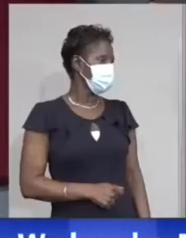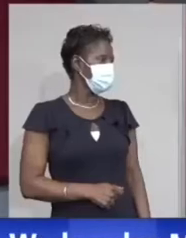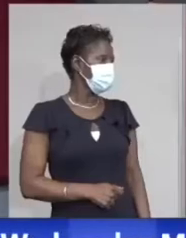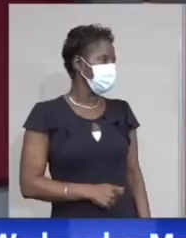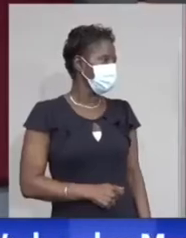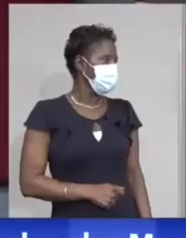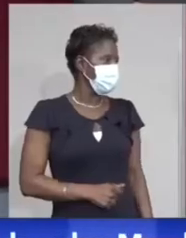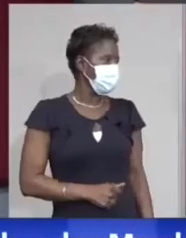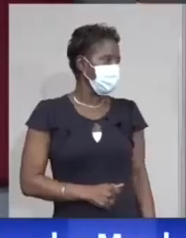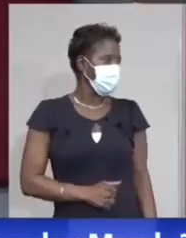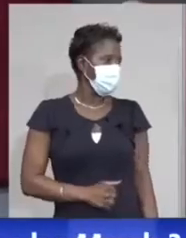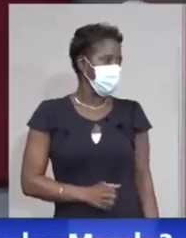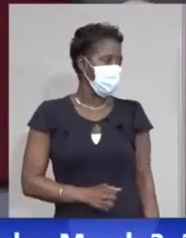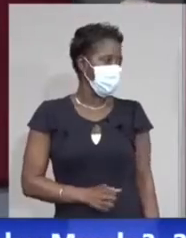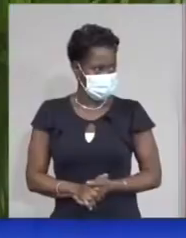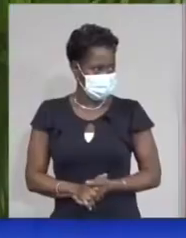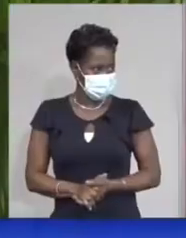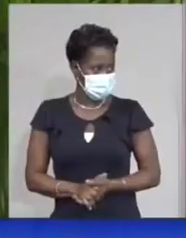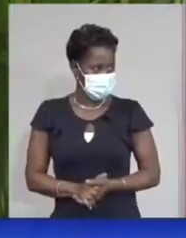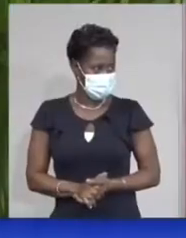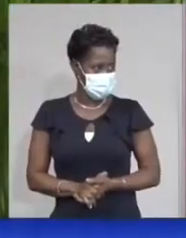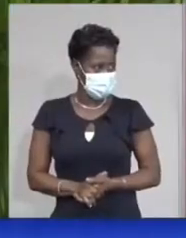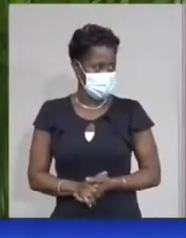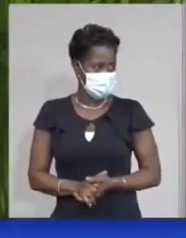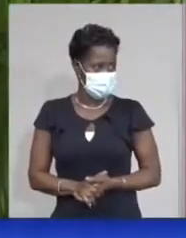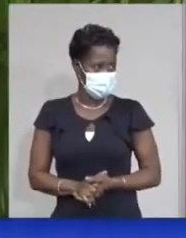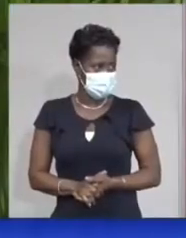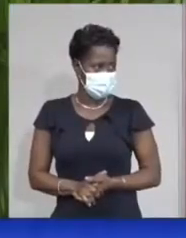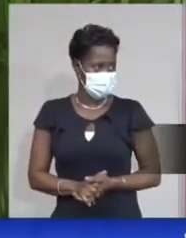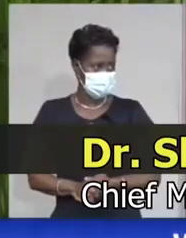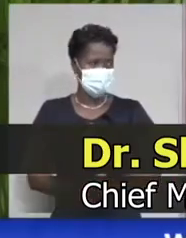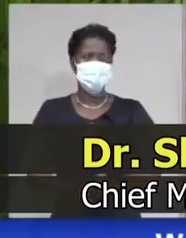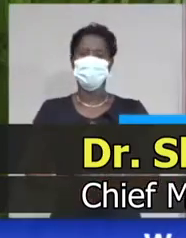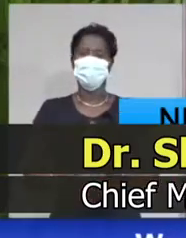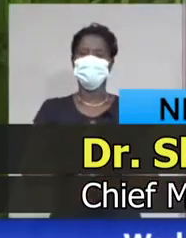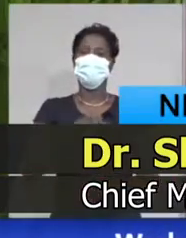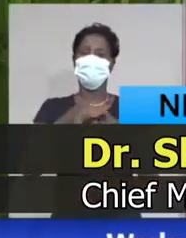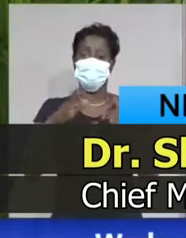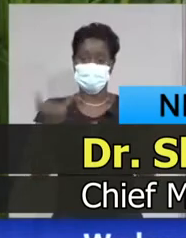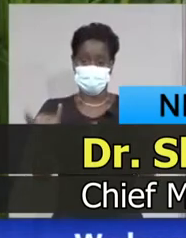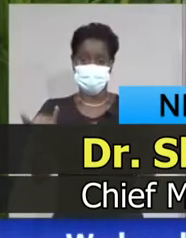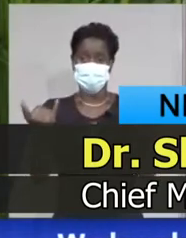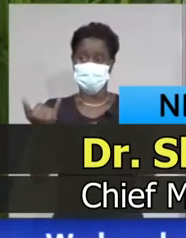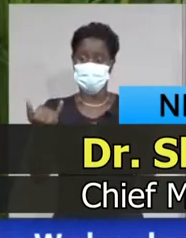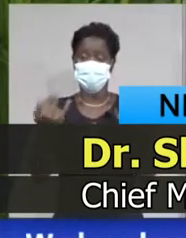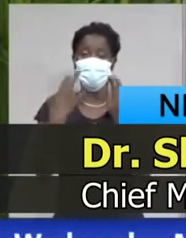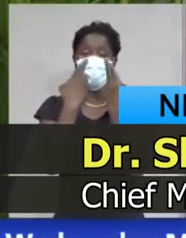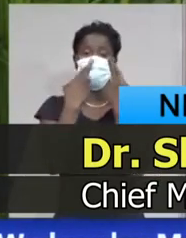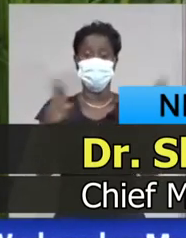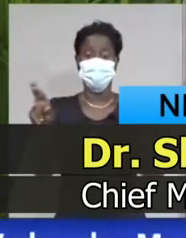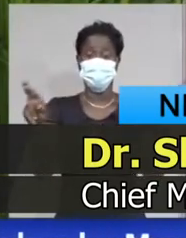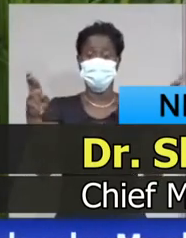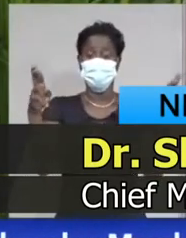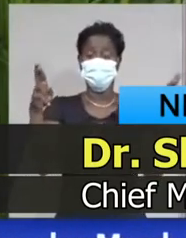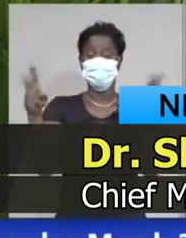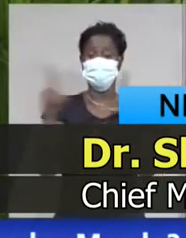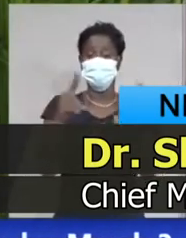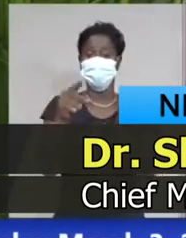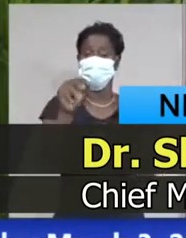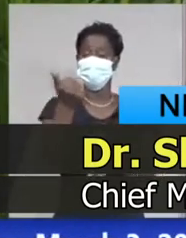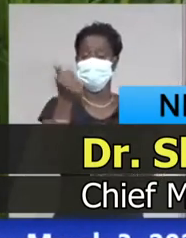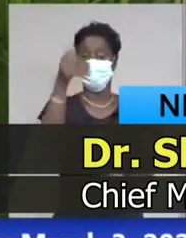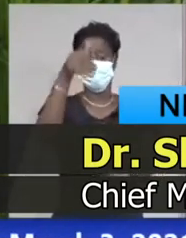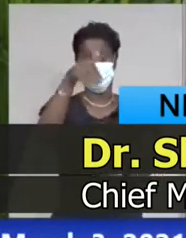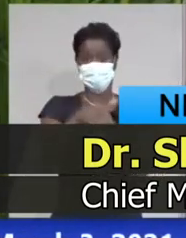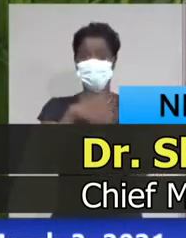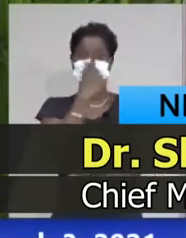with the most recent shipment. As you're aware, we started with our healthcare workers and we're doing the critical ones. So what we are